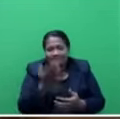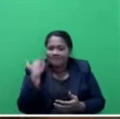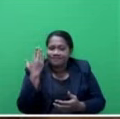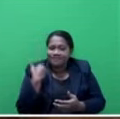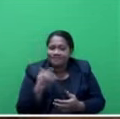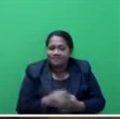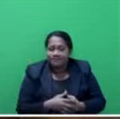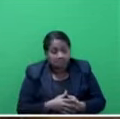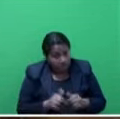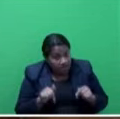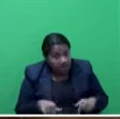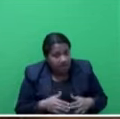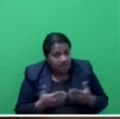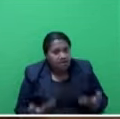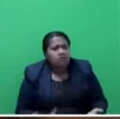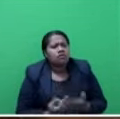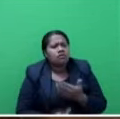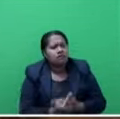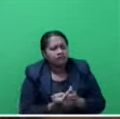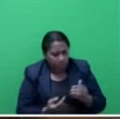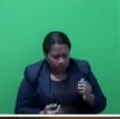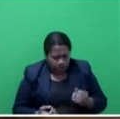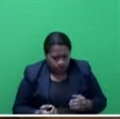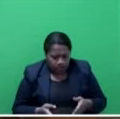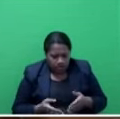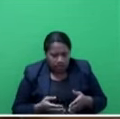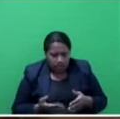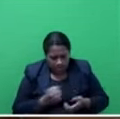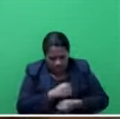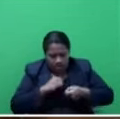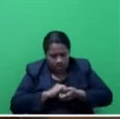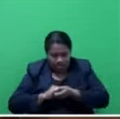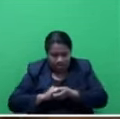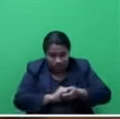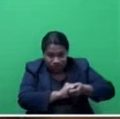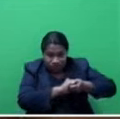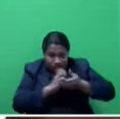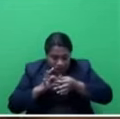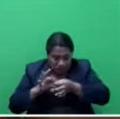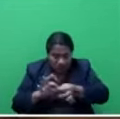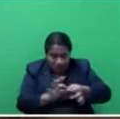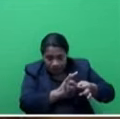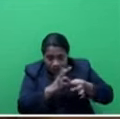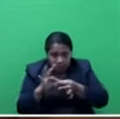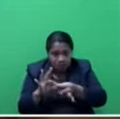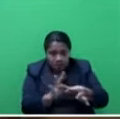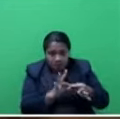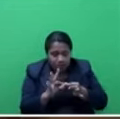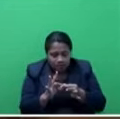and now, our bonds within the region are strengthening. Our South-South cooperation programs are a case in